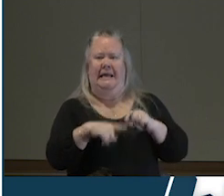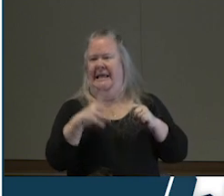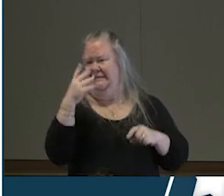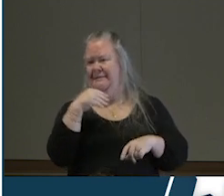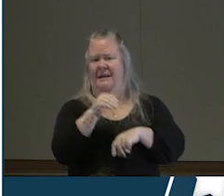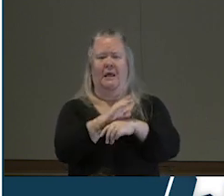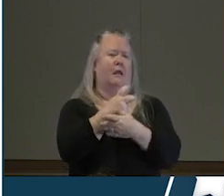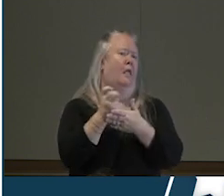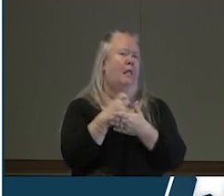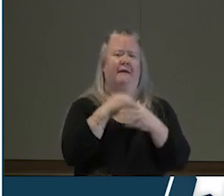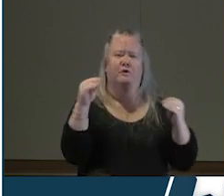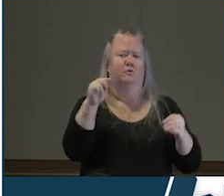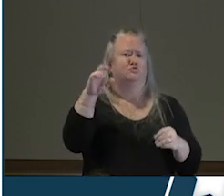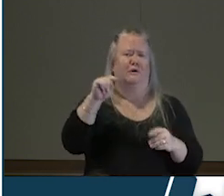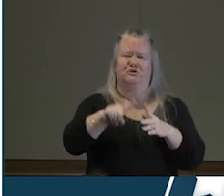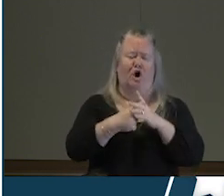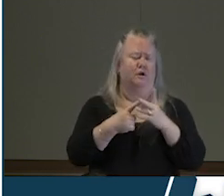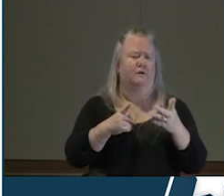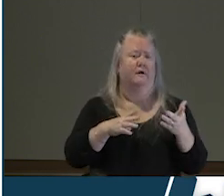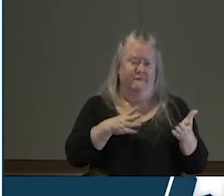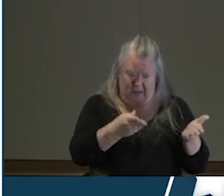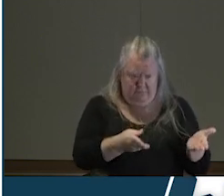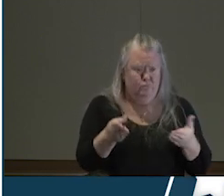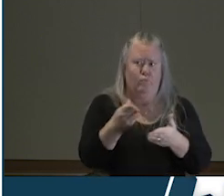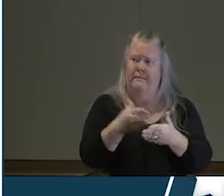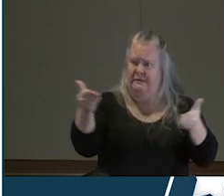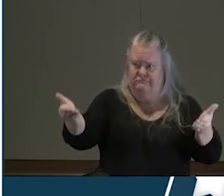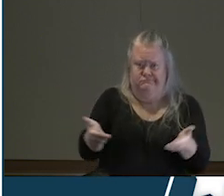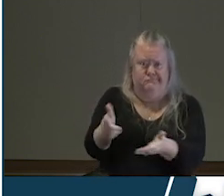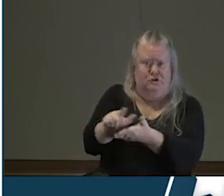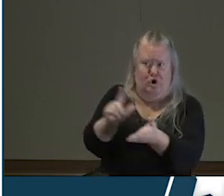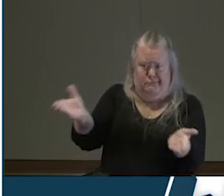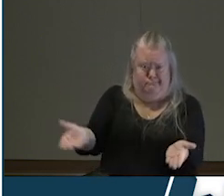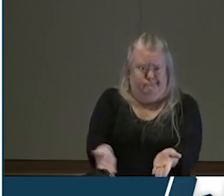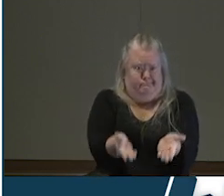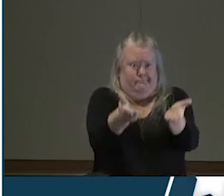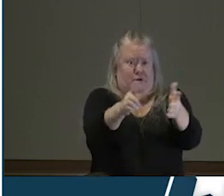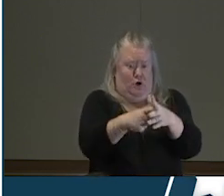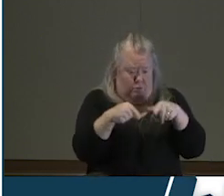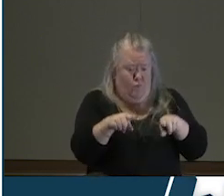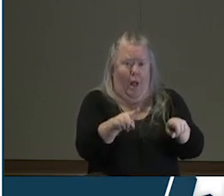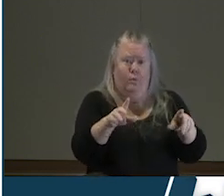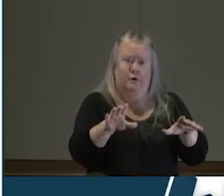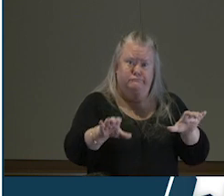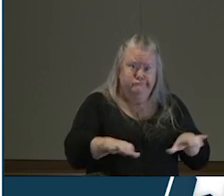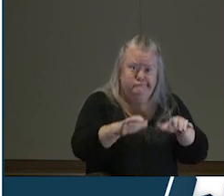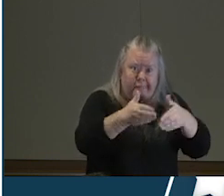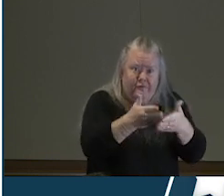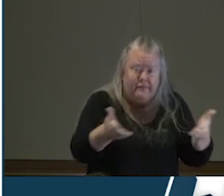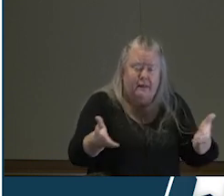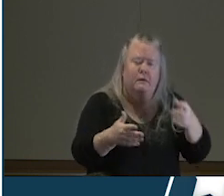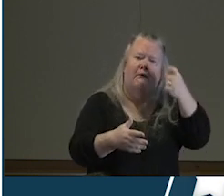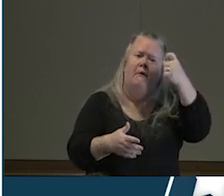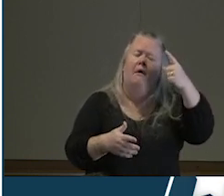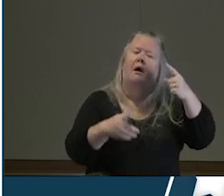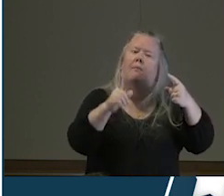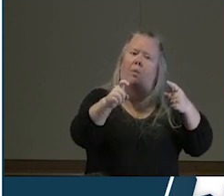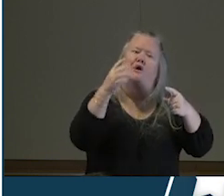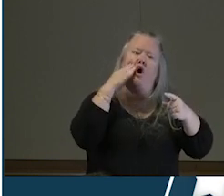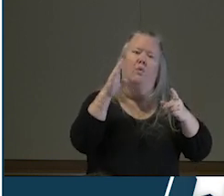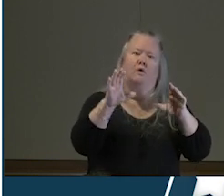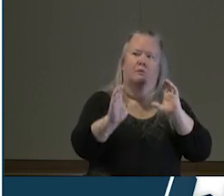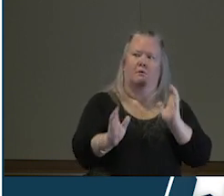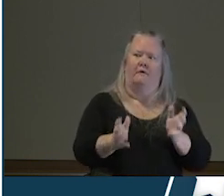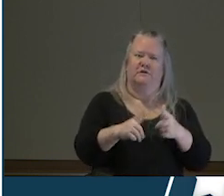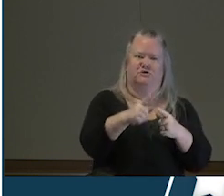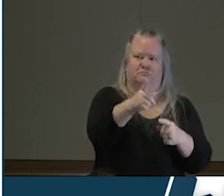at night that I don't have a trust started, we'll make the introduction to the attorney and get that started while we're doing everything, as long as we know where the conversations